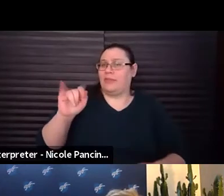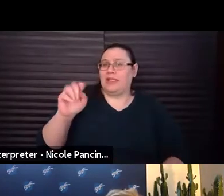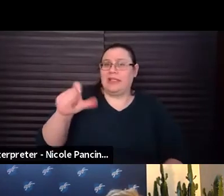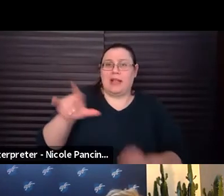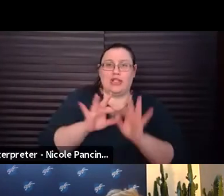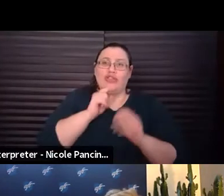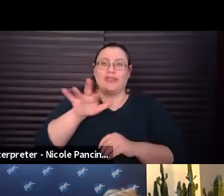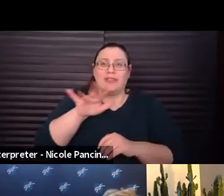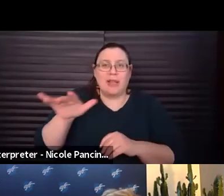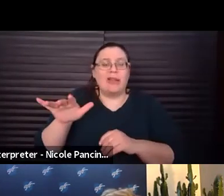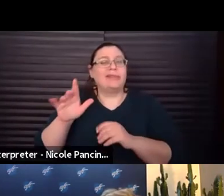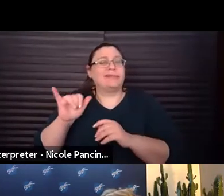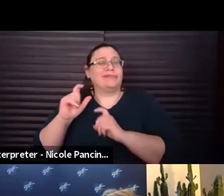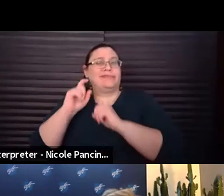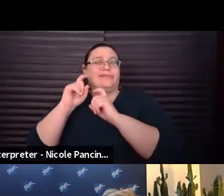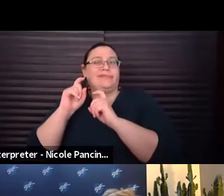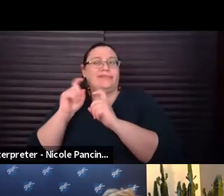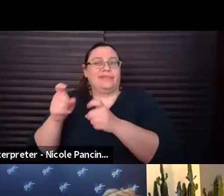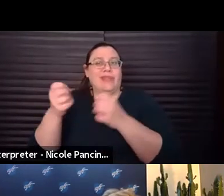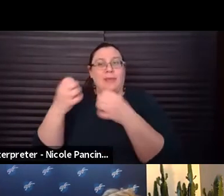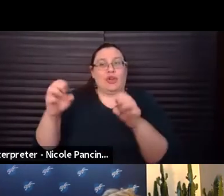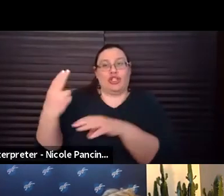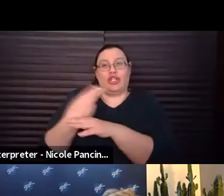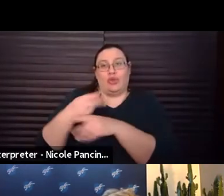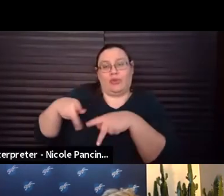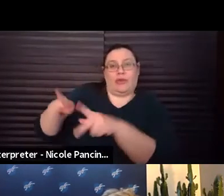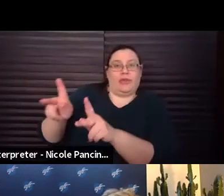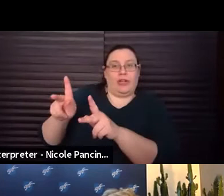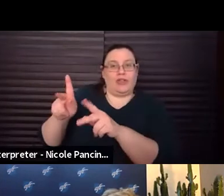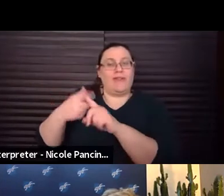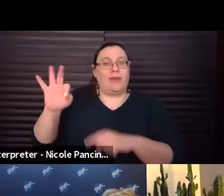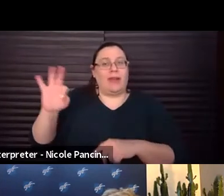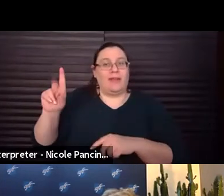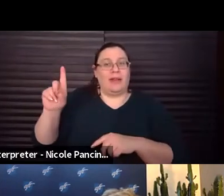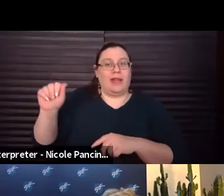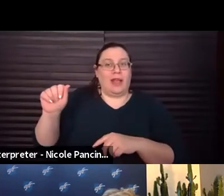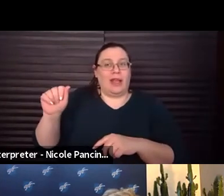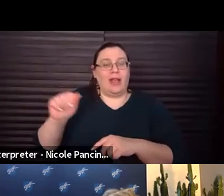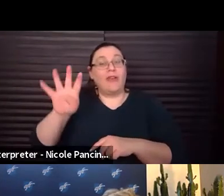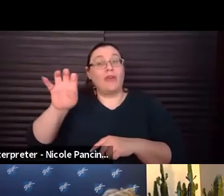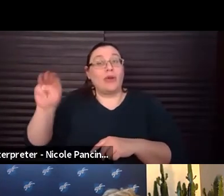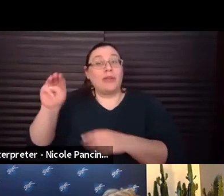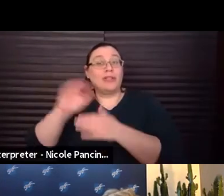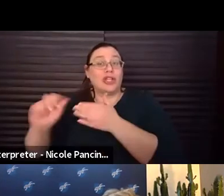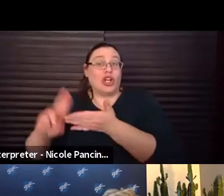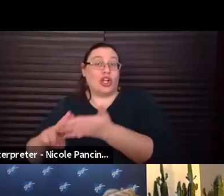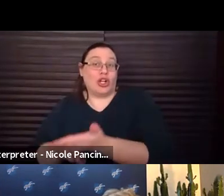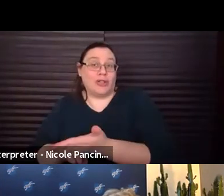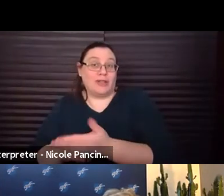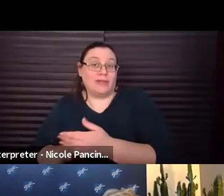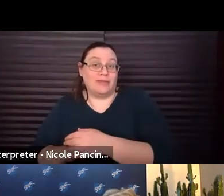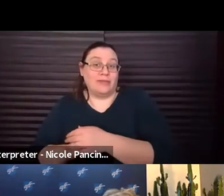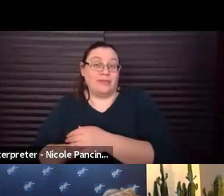example, was an awarded an emergency use authorization by the FDA, $400 million contract by